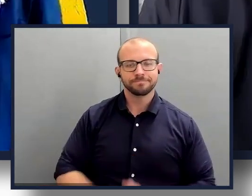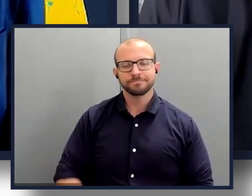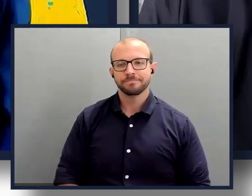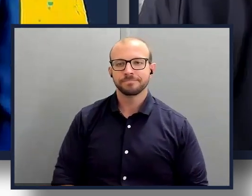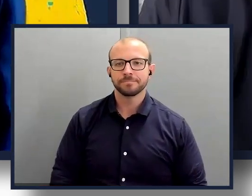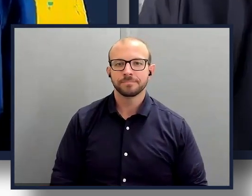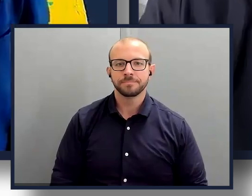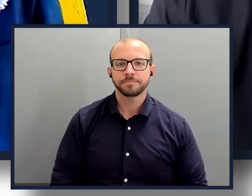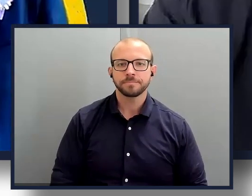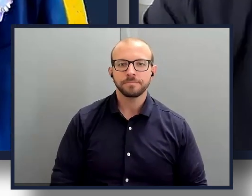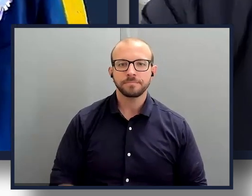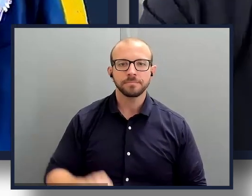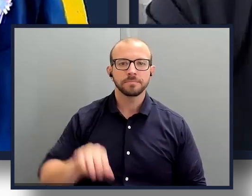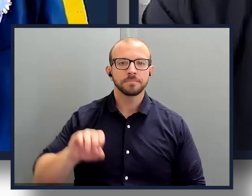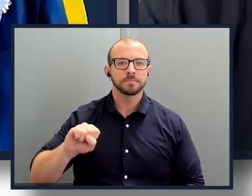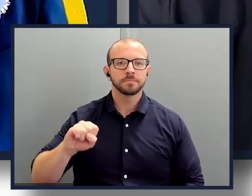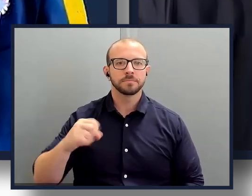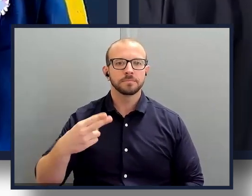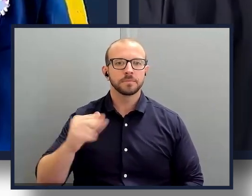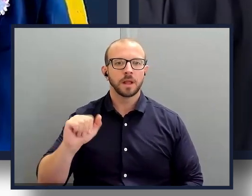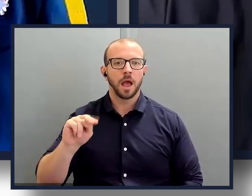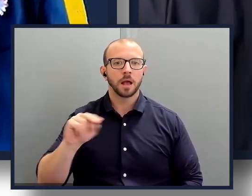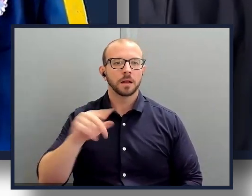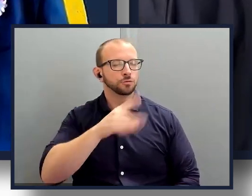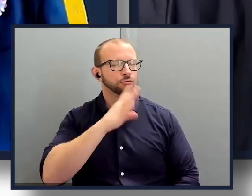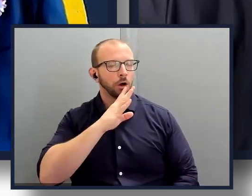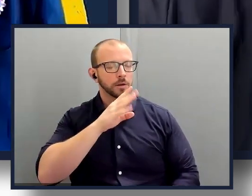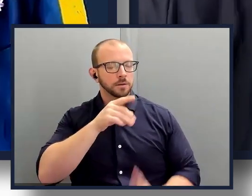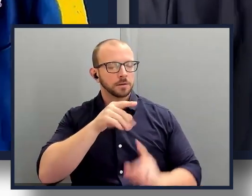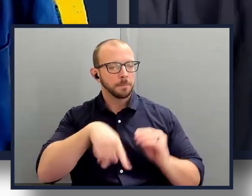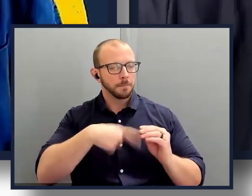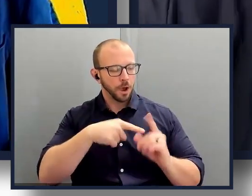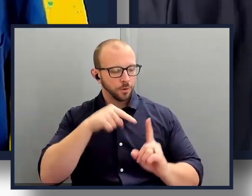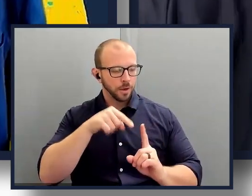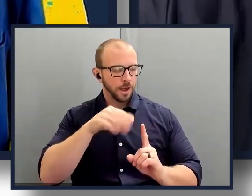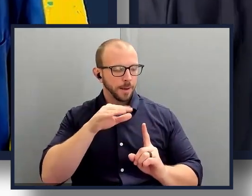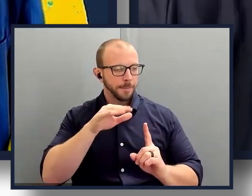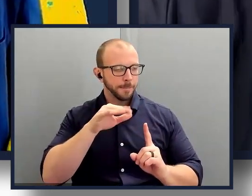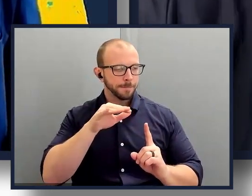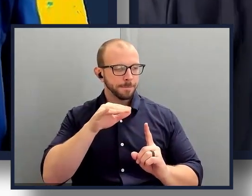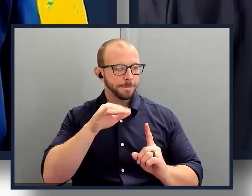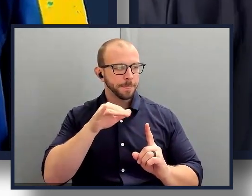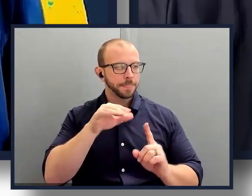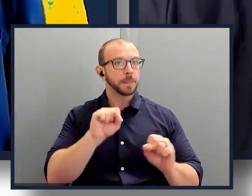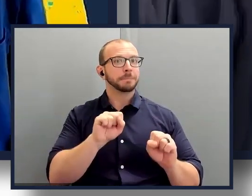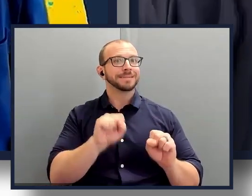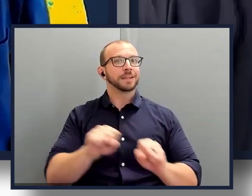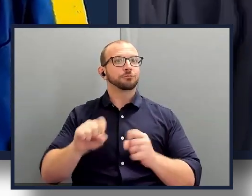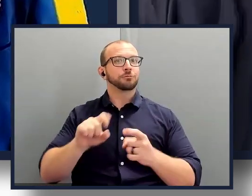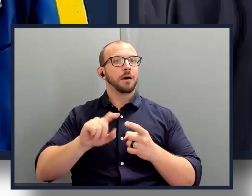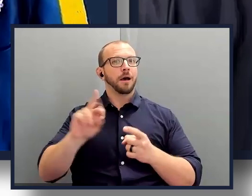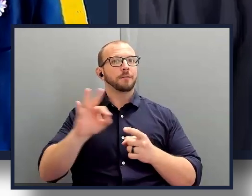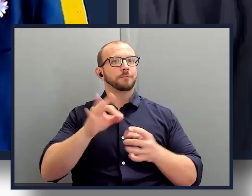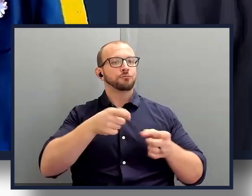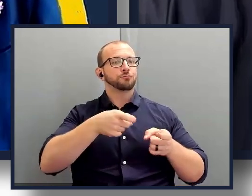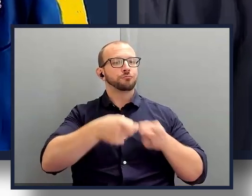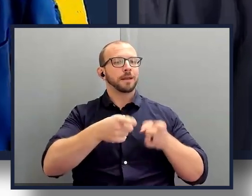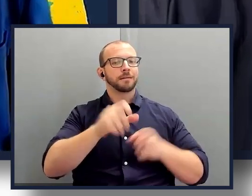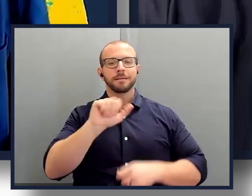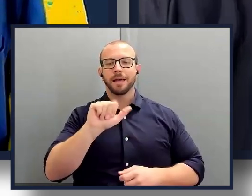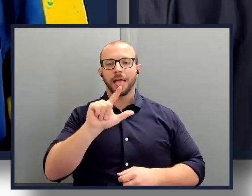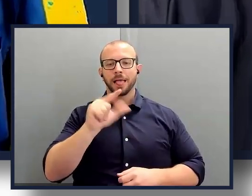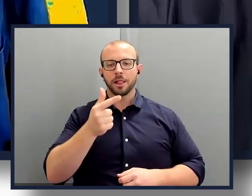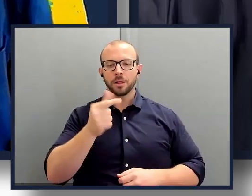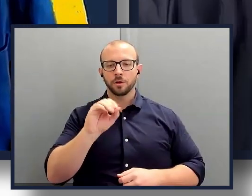You talked about, Professor Walter, the potential of regulating the algorithms.